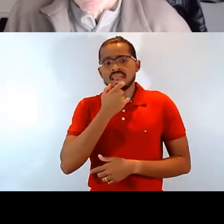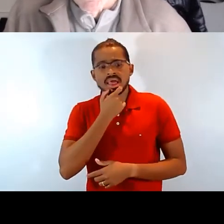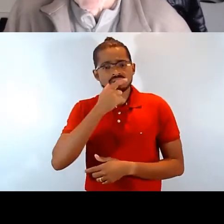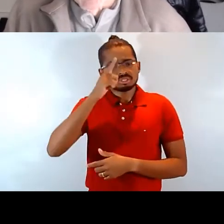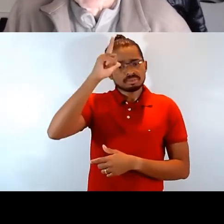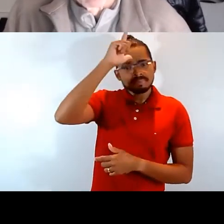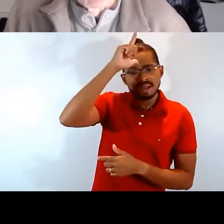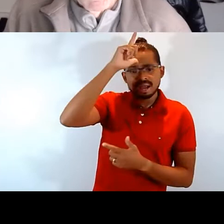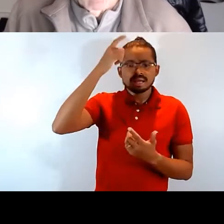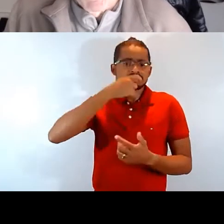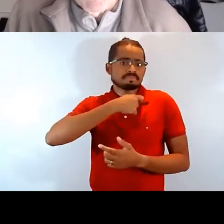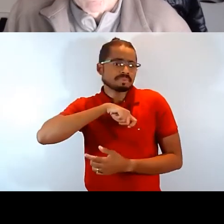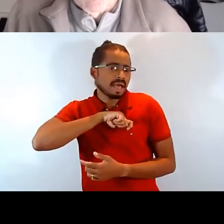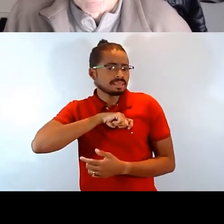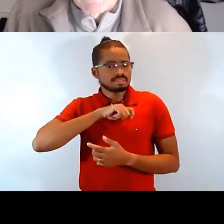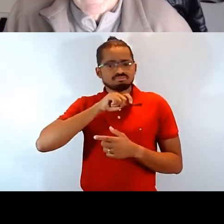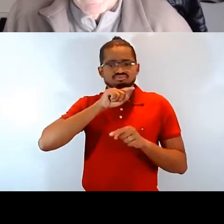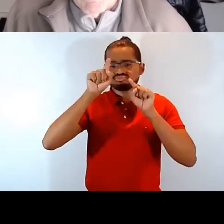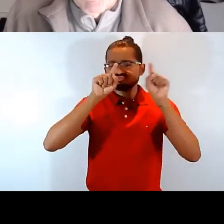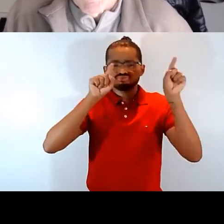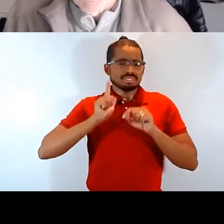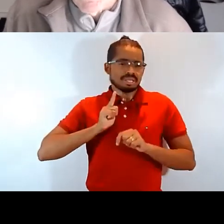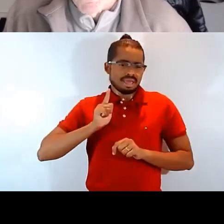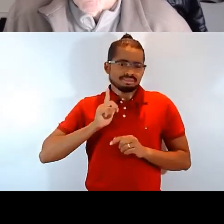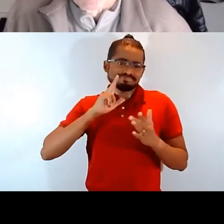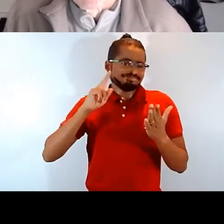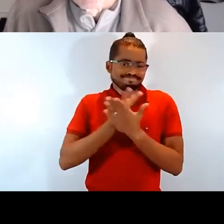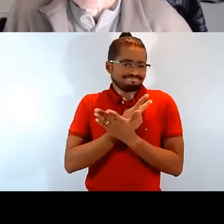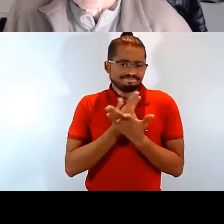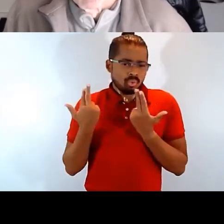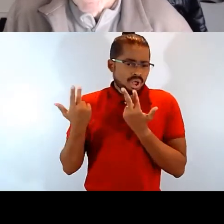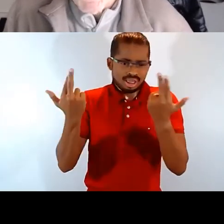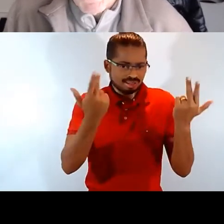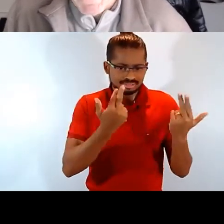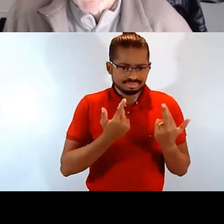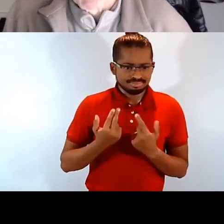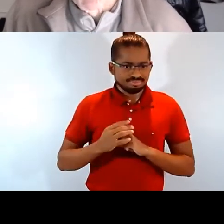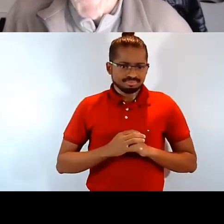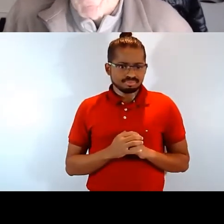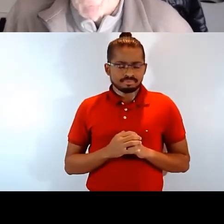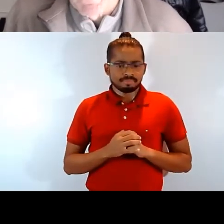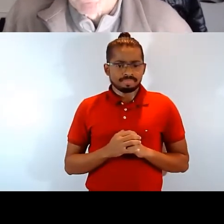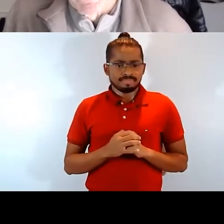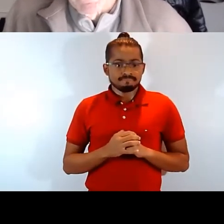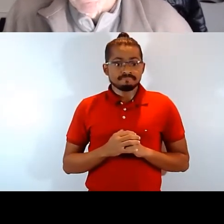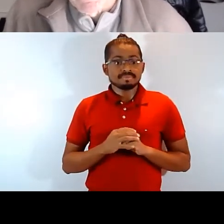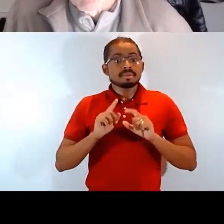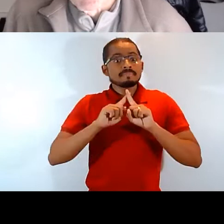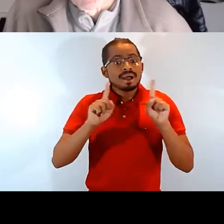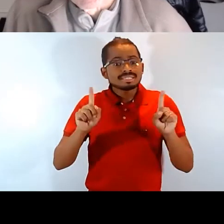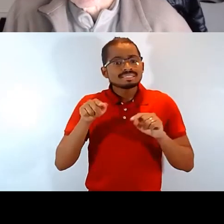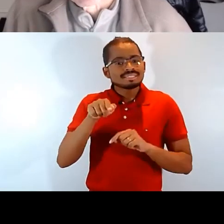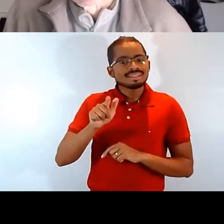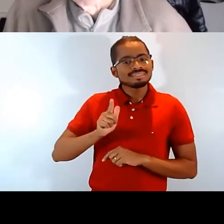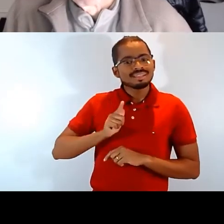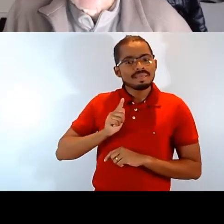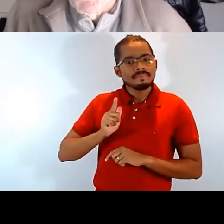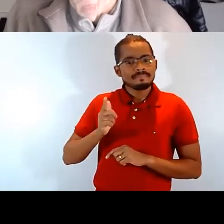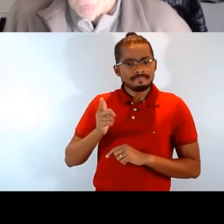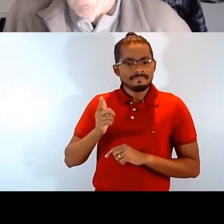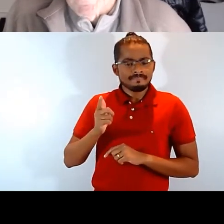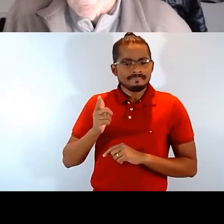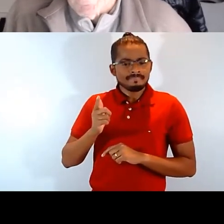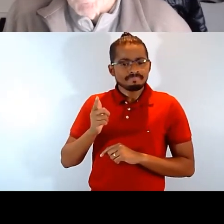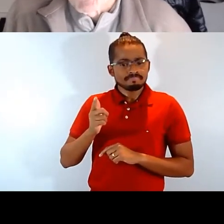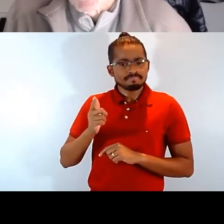I am somewhat familiar with. They are much less frequent and they're less